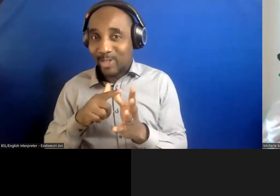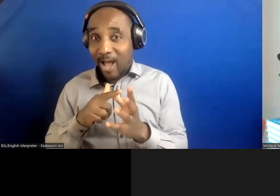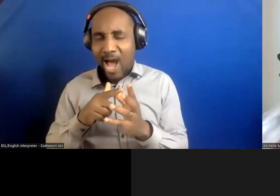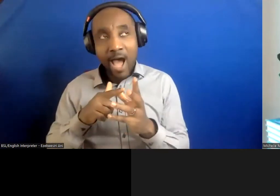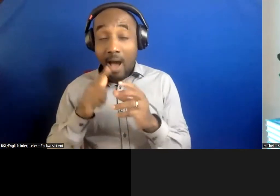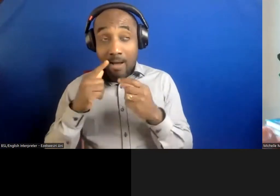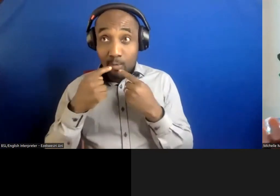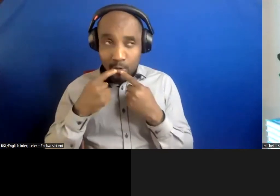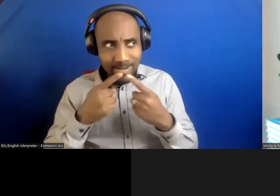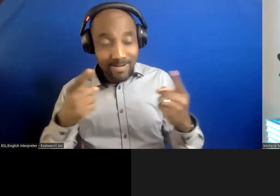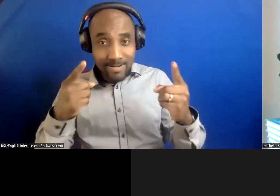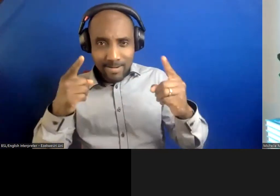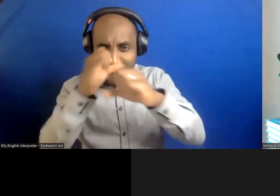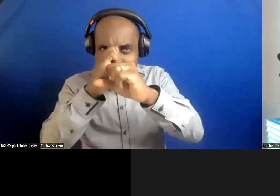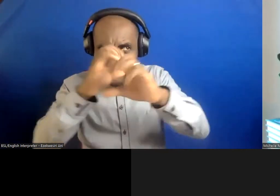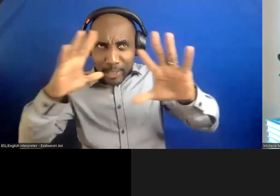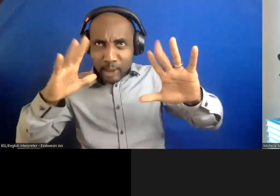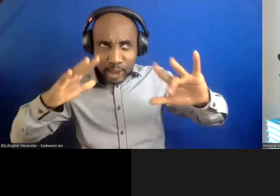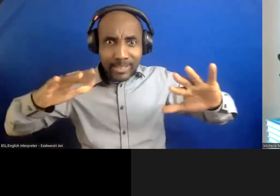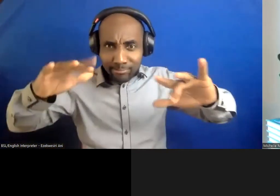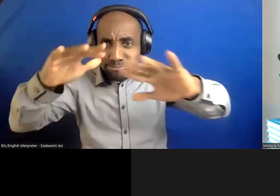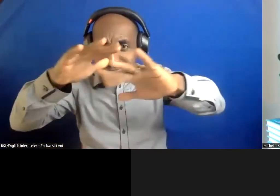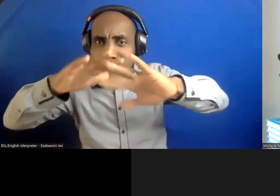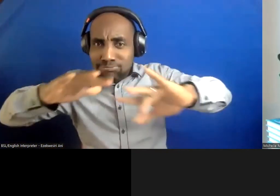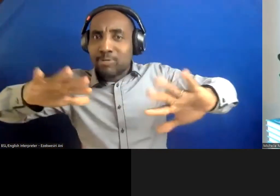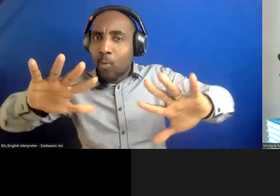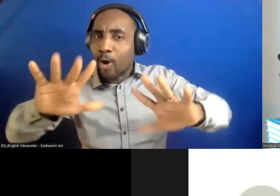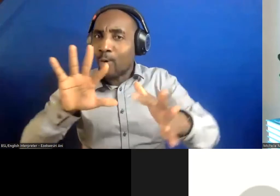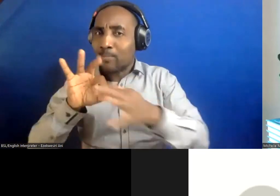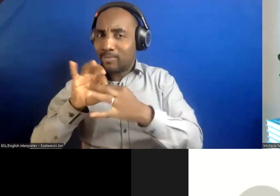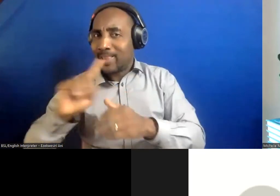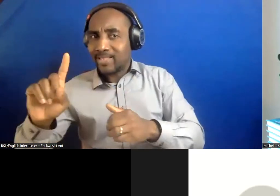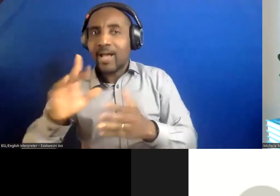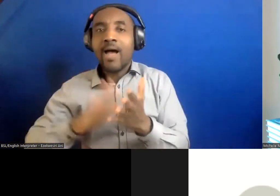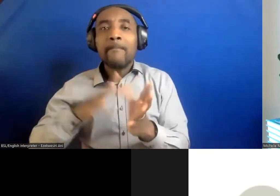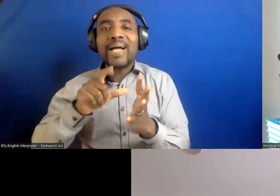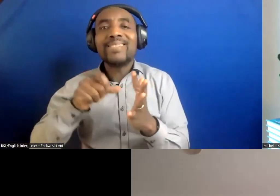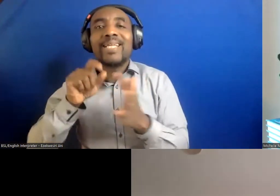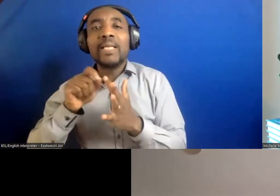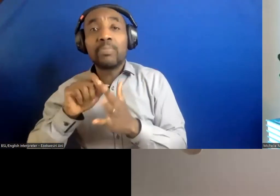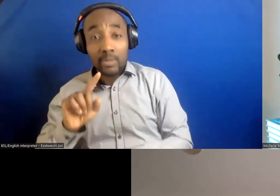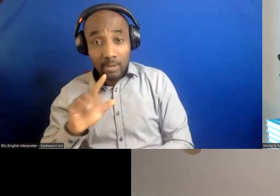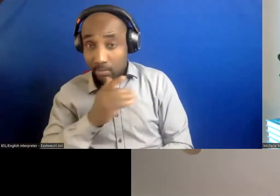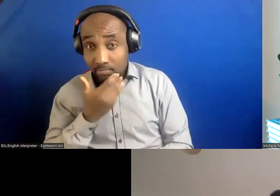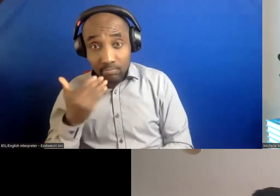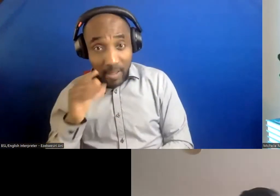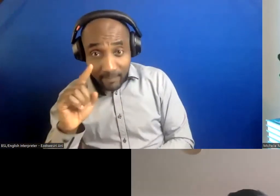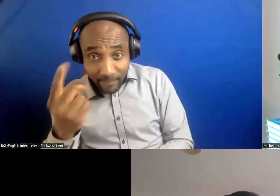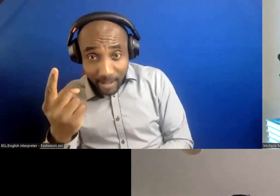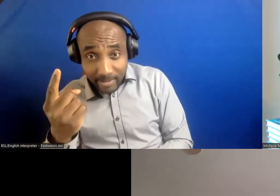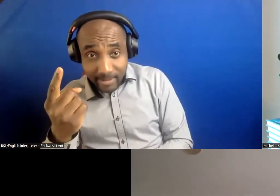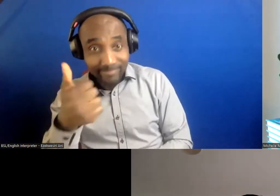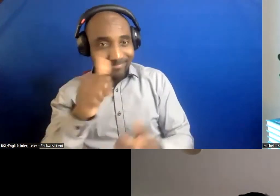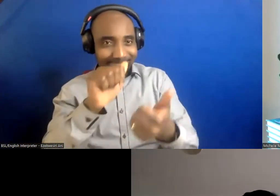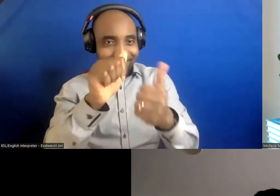that we've had Jeff's blessings on that. So Mandeep, do you mind going first? And lovely, there you are,